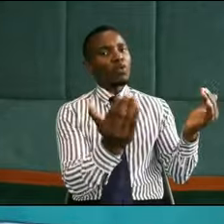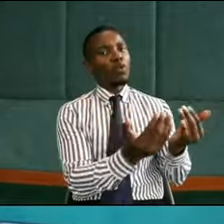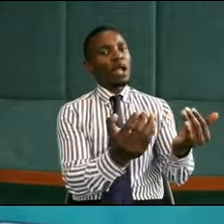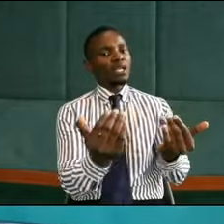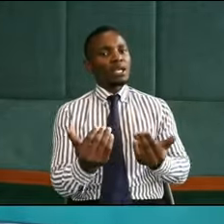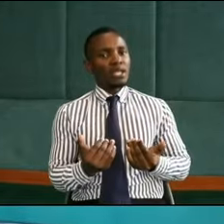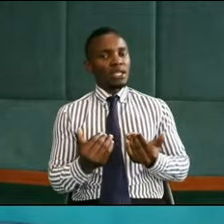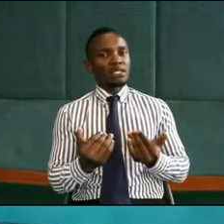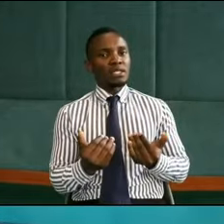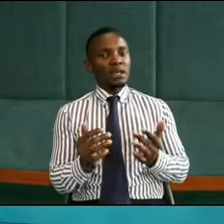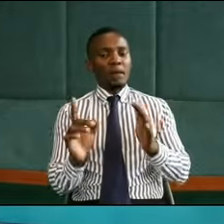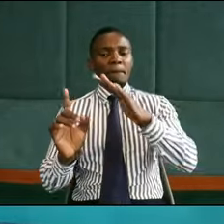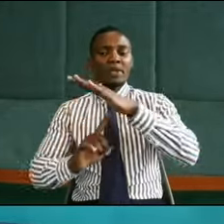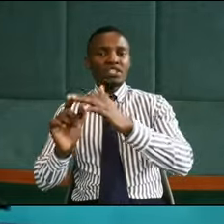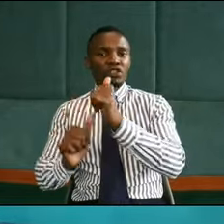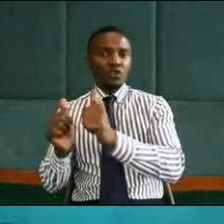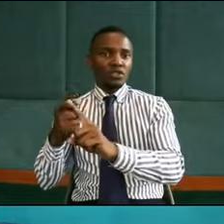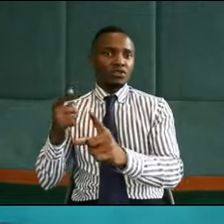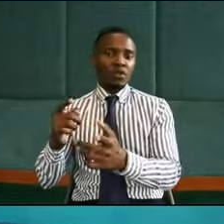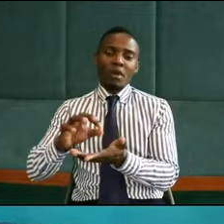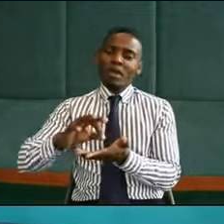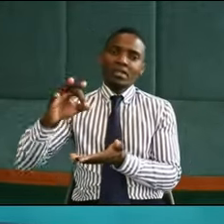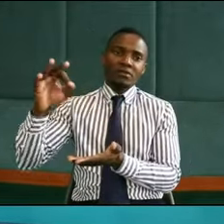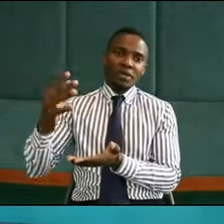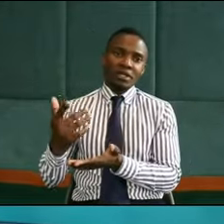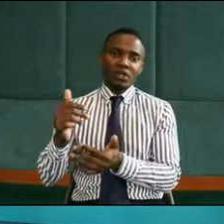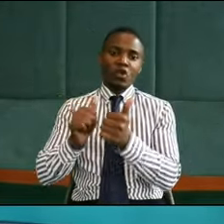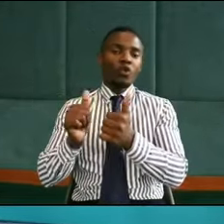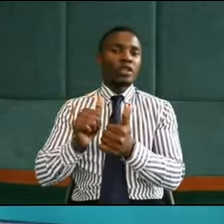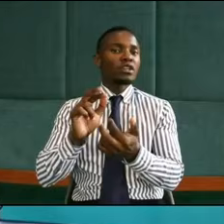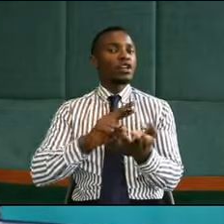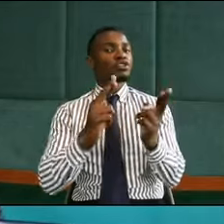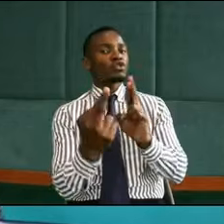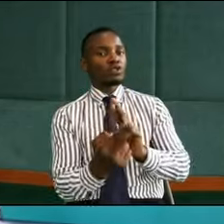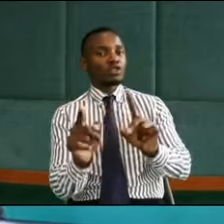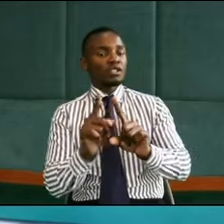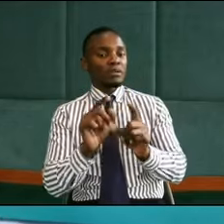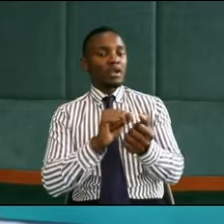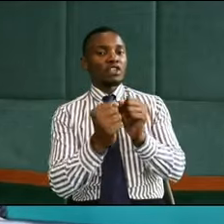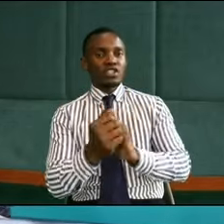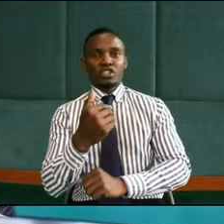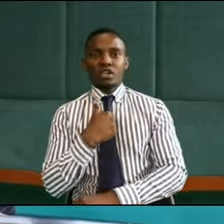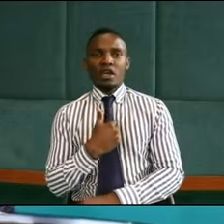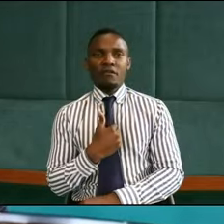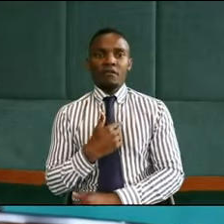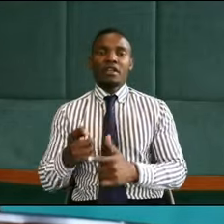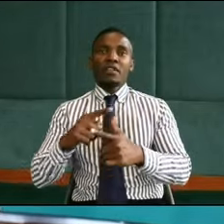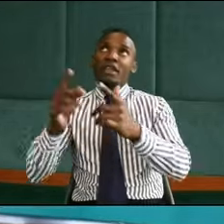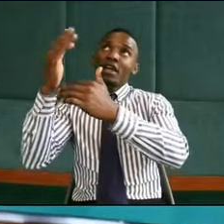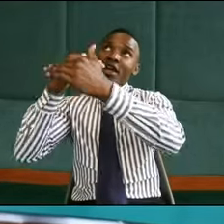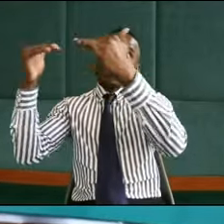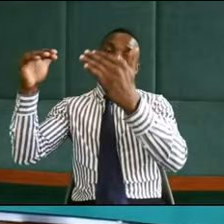is a spirit-filled that can bring a revolution and a change. That heaven shall be glorified.